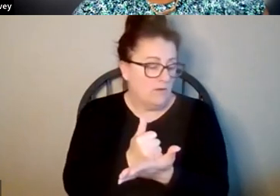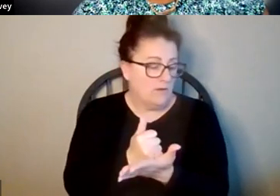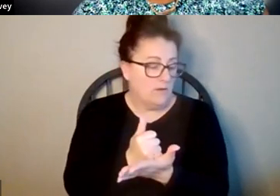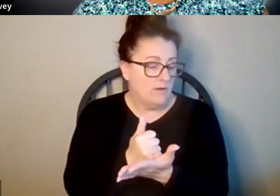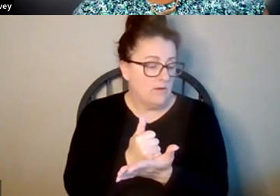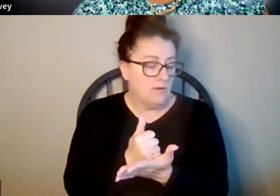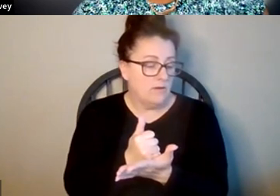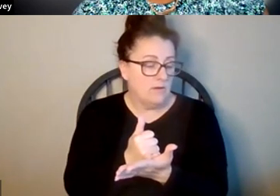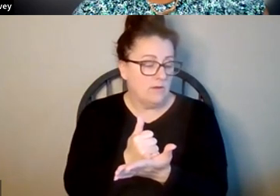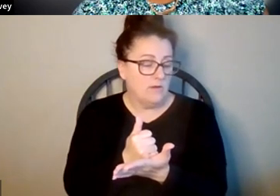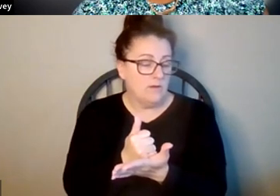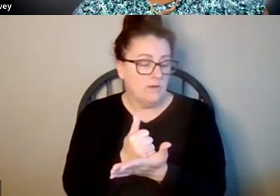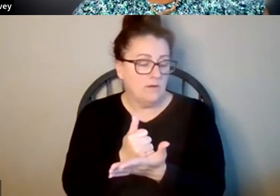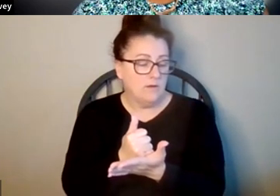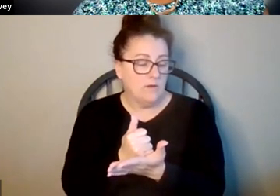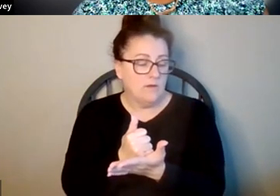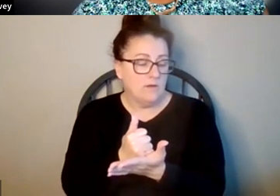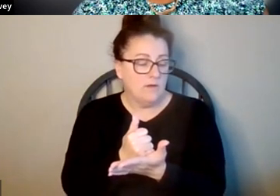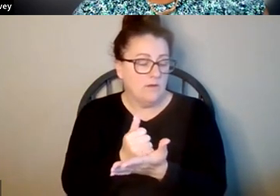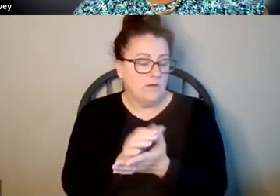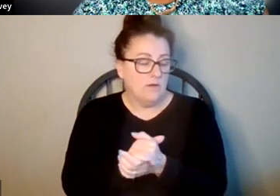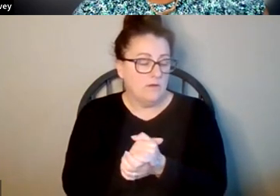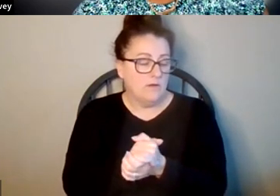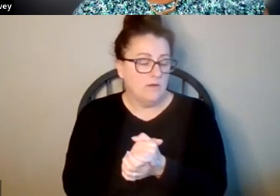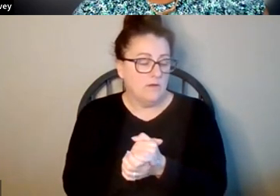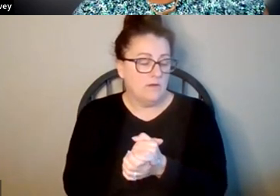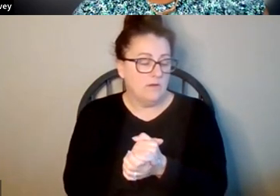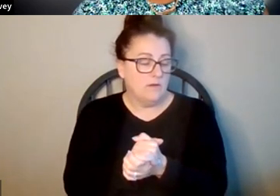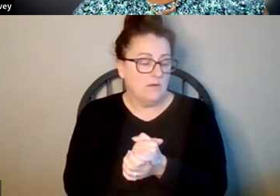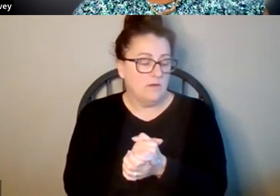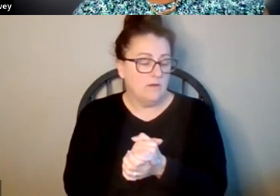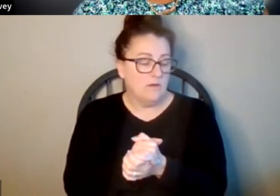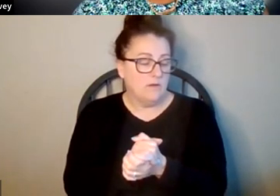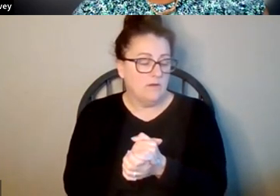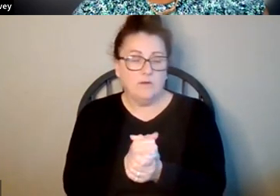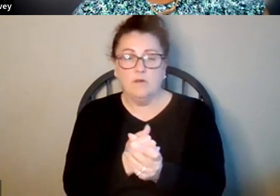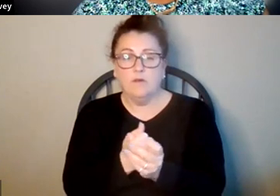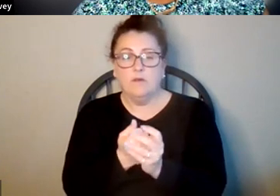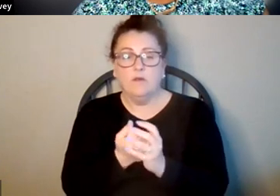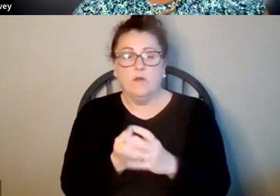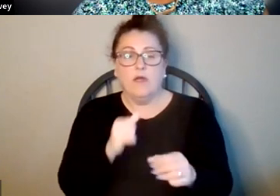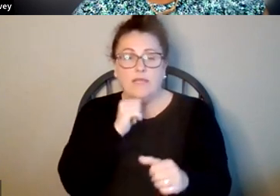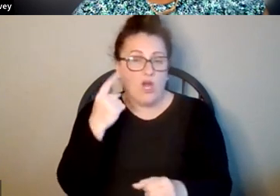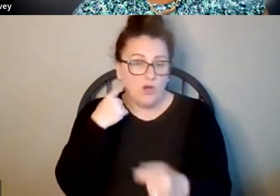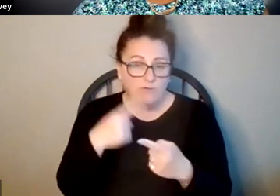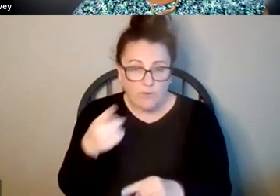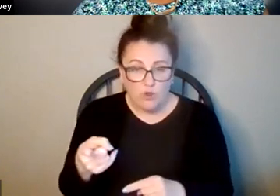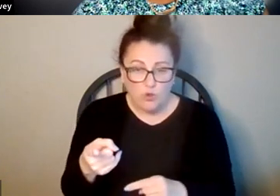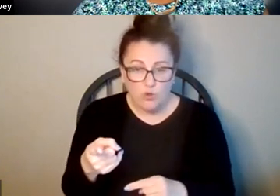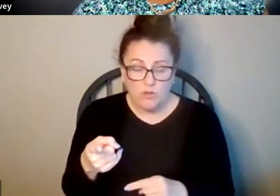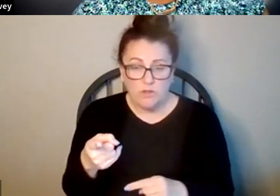tools and see which one we can leverage as we go on. Jose, we hadn't heard from you. How are